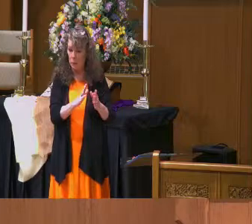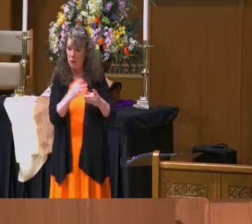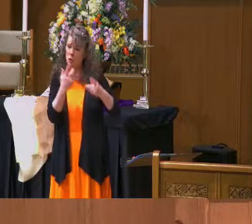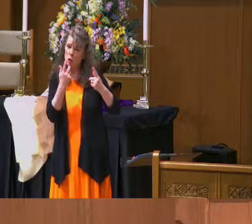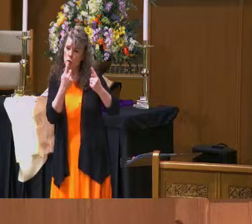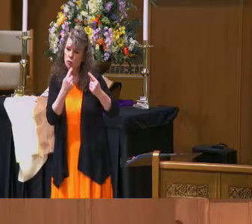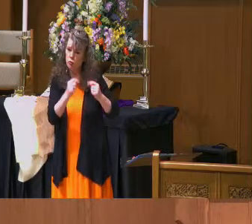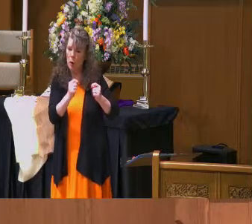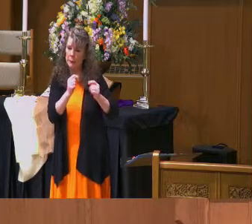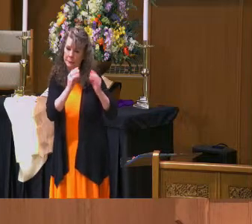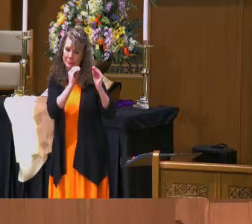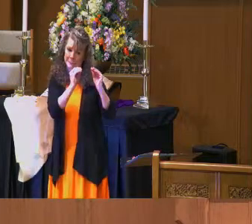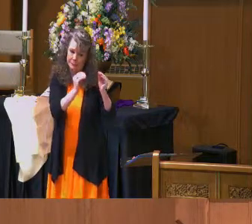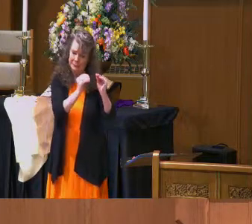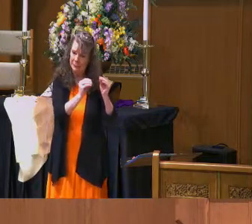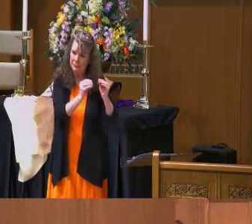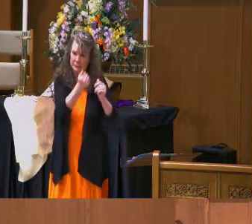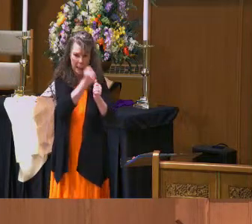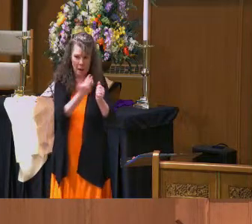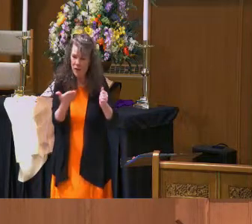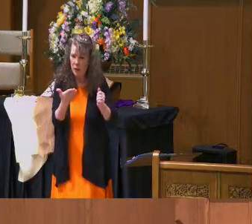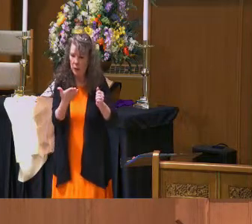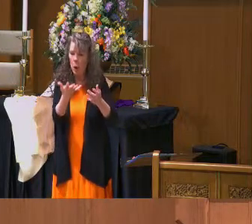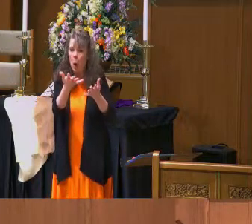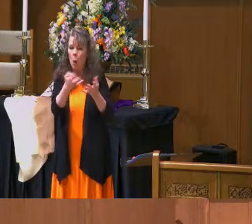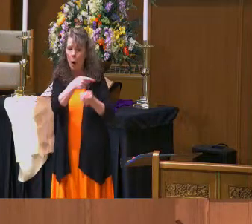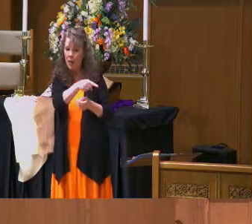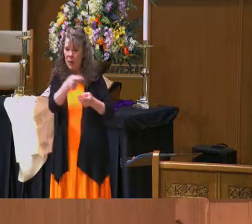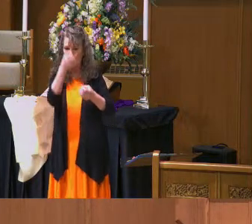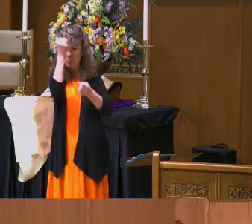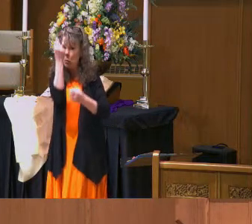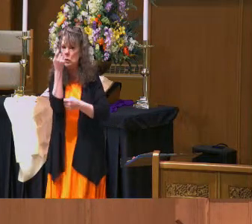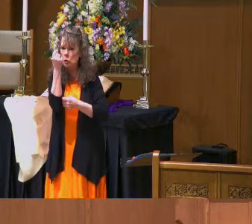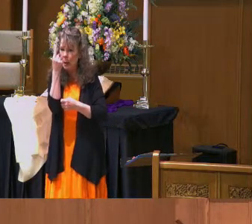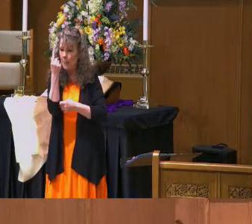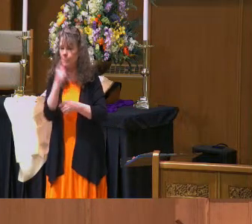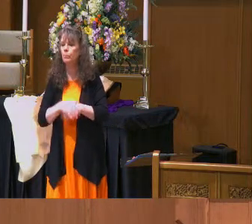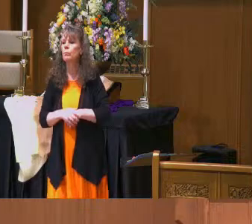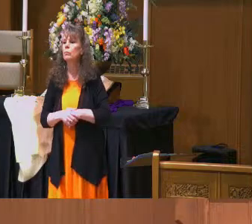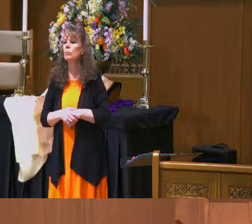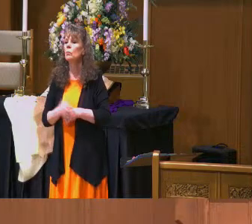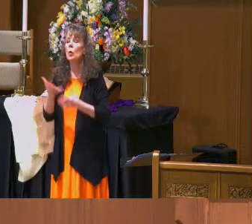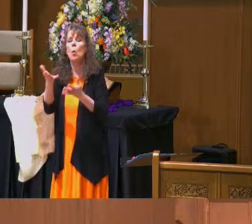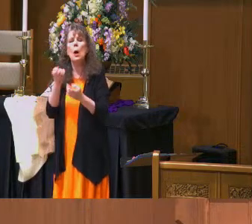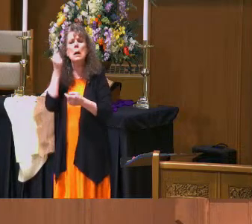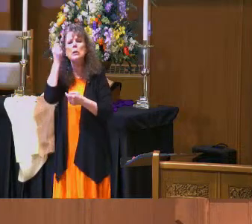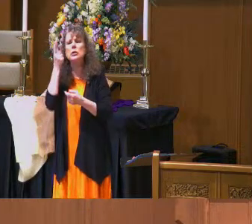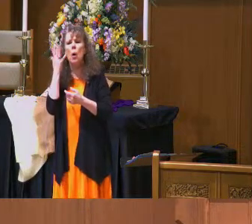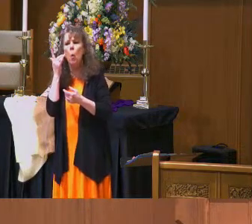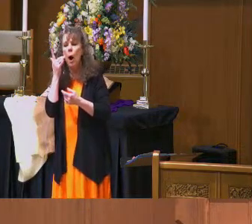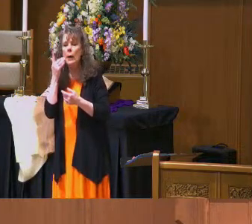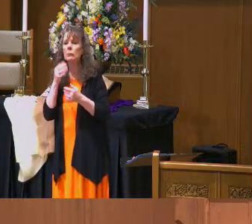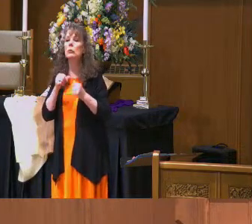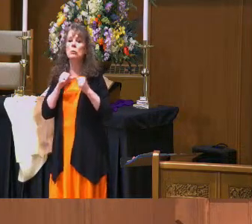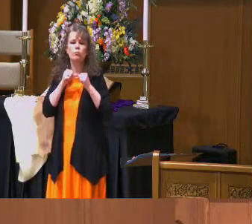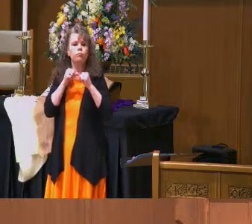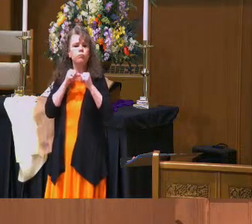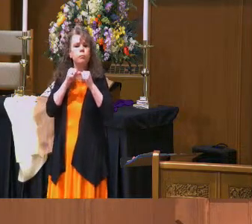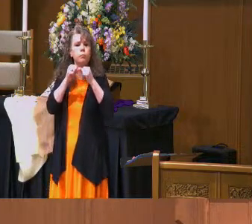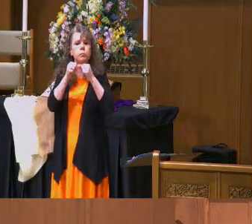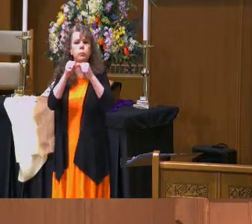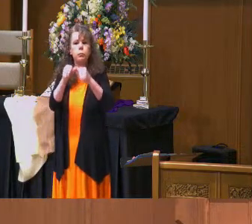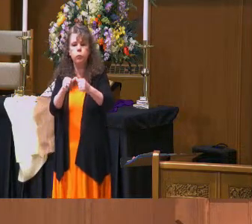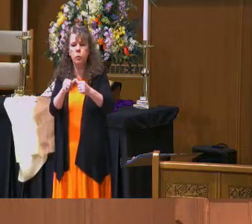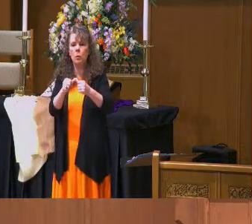trying to teach them everything he wants them to understand. And he wants them to understand it so they can carry on